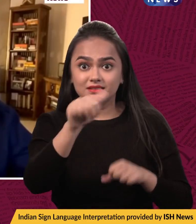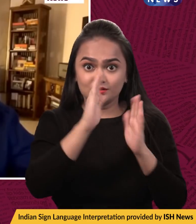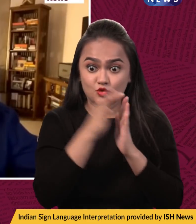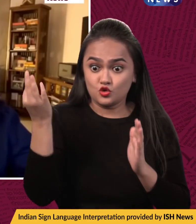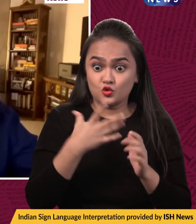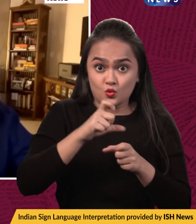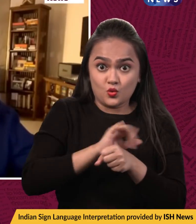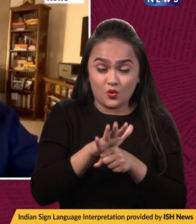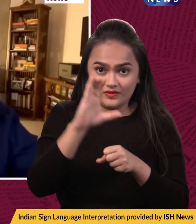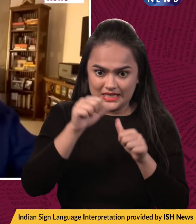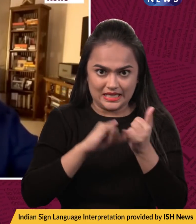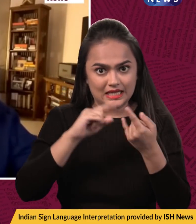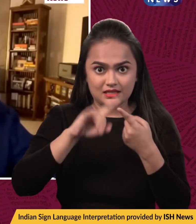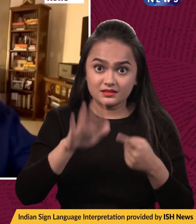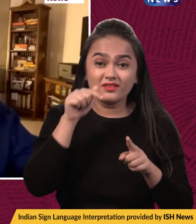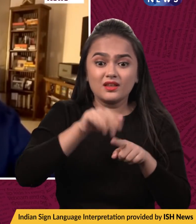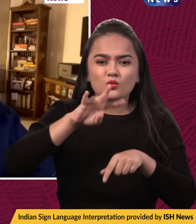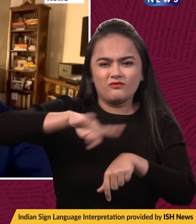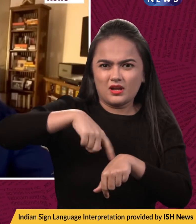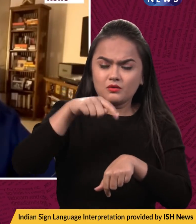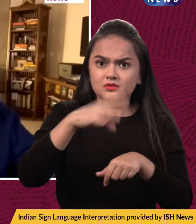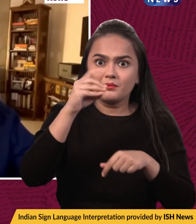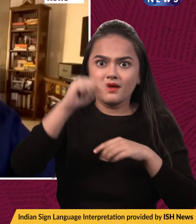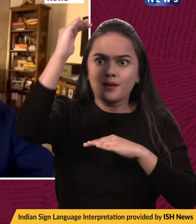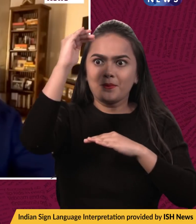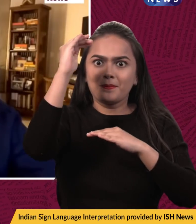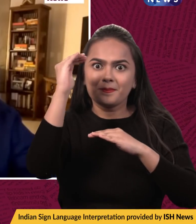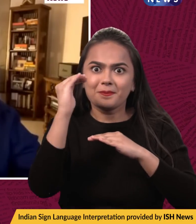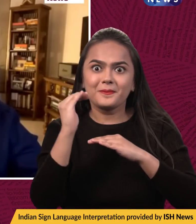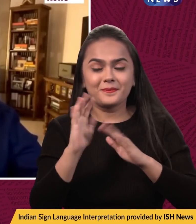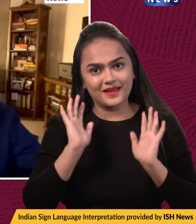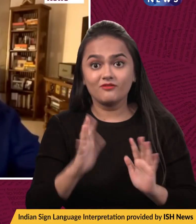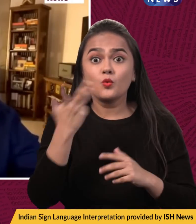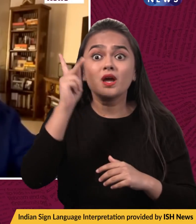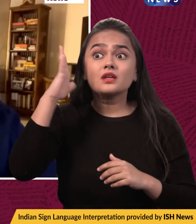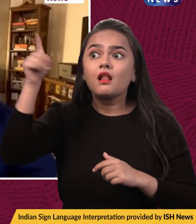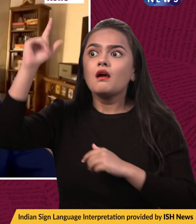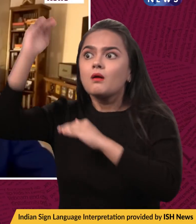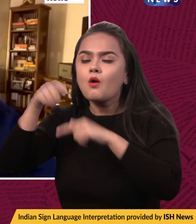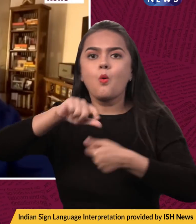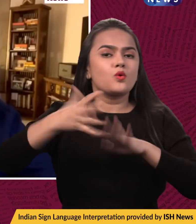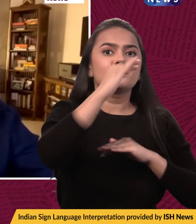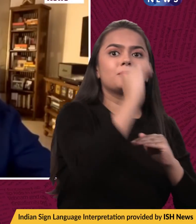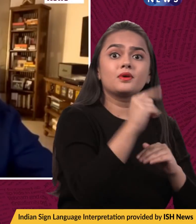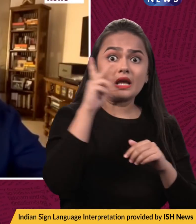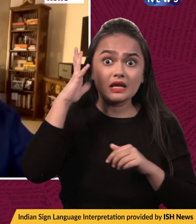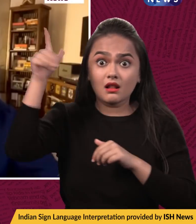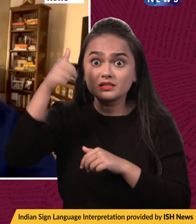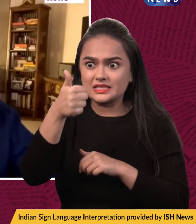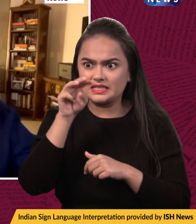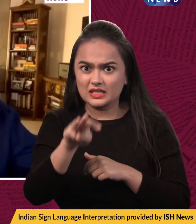13,596 new COVID cases in the last 24 hours. That number is consistently dropping, and it's dropping because Kerala's numbers are dropping. Kerala